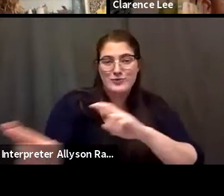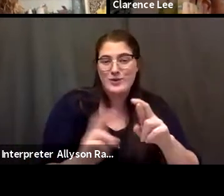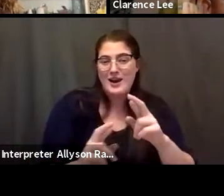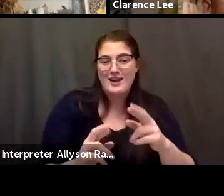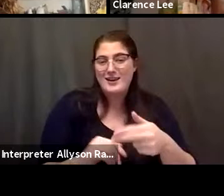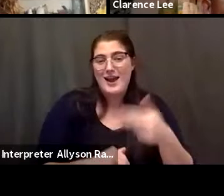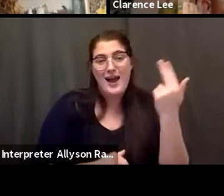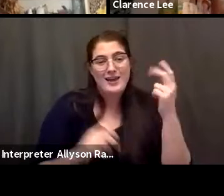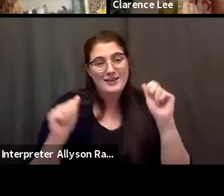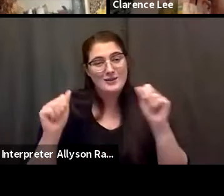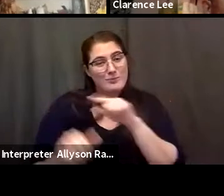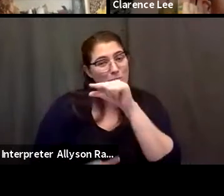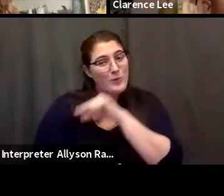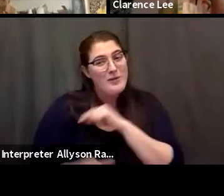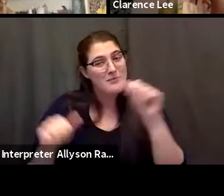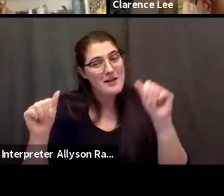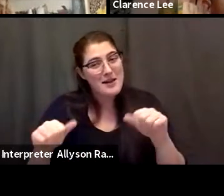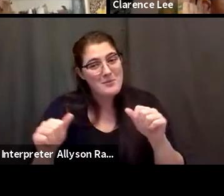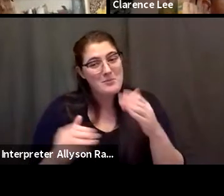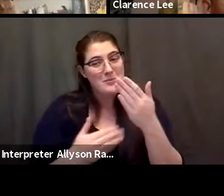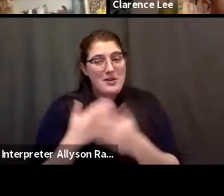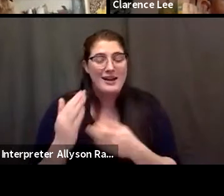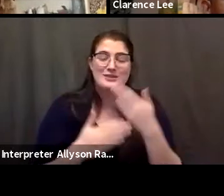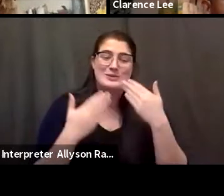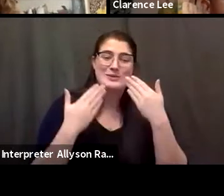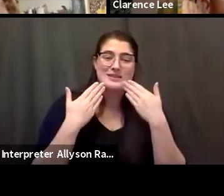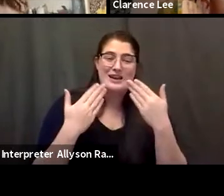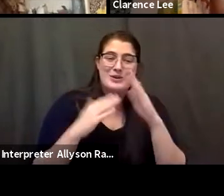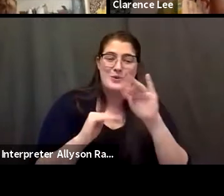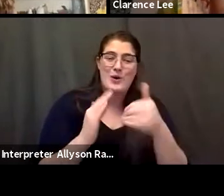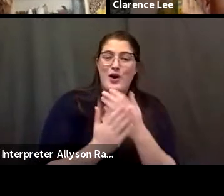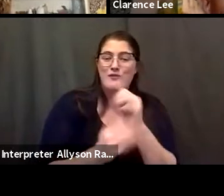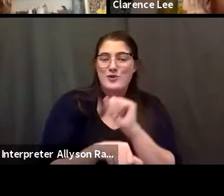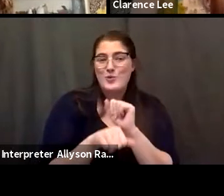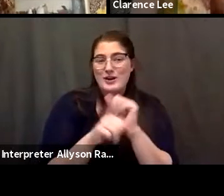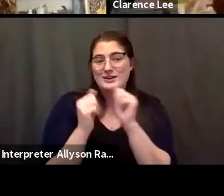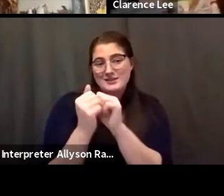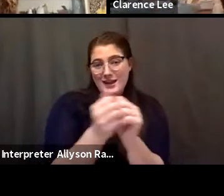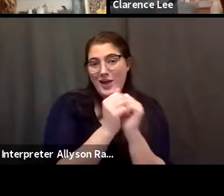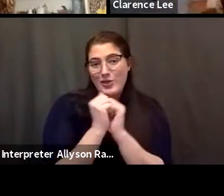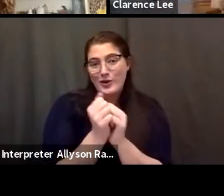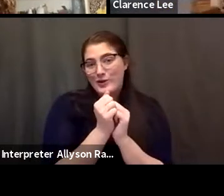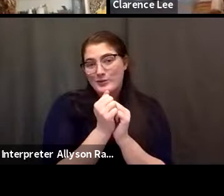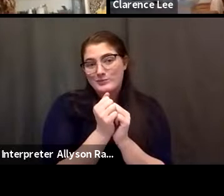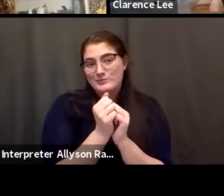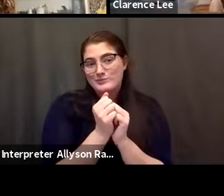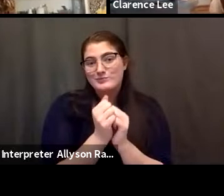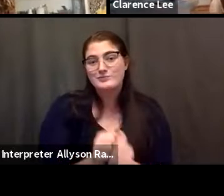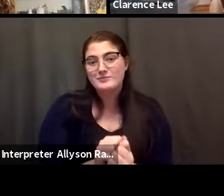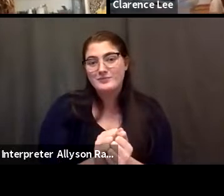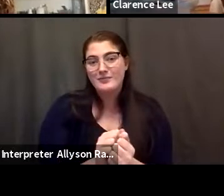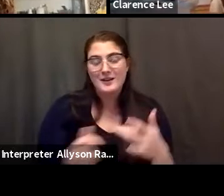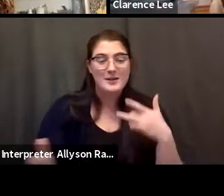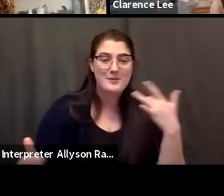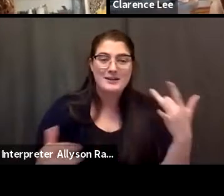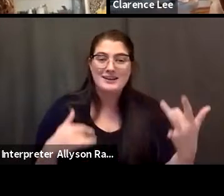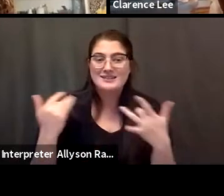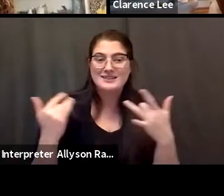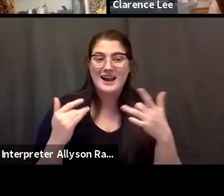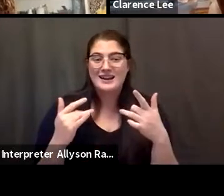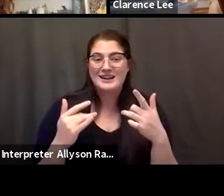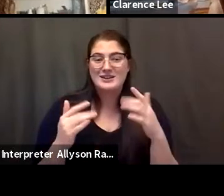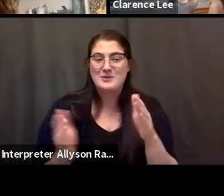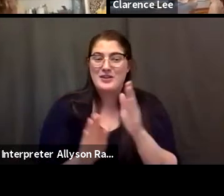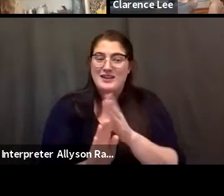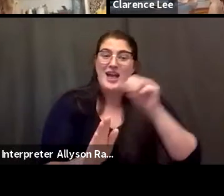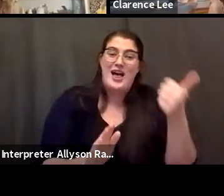capable hands. So I want to thank all of you for working together, and I'm looking forward to being on the other